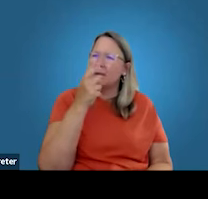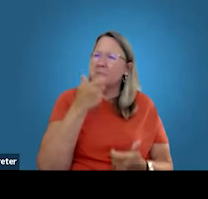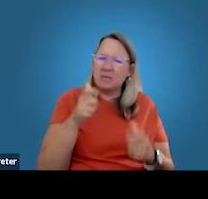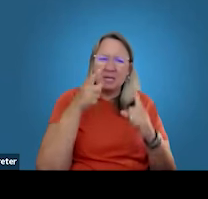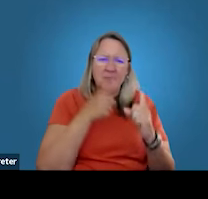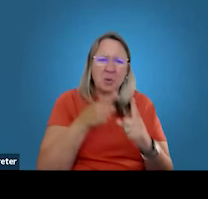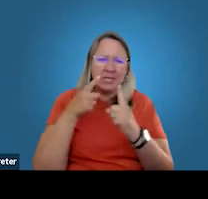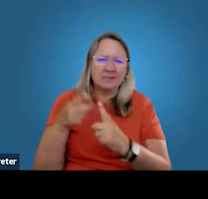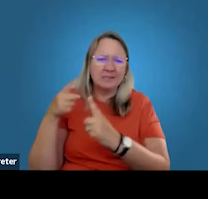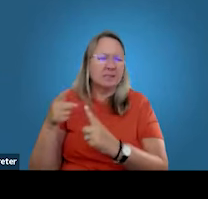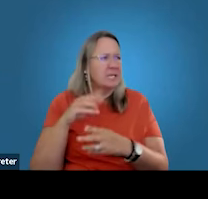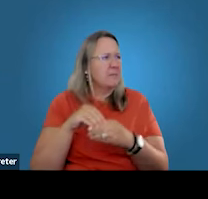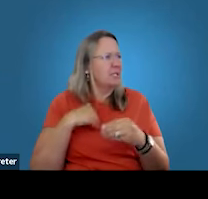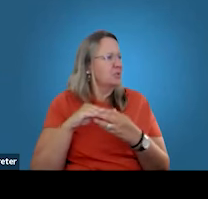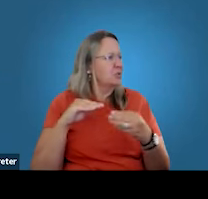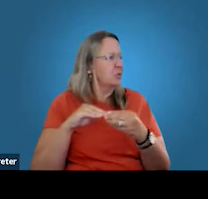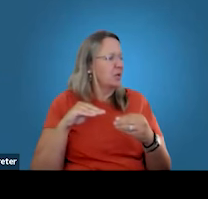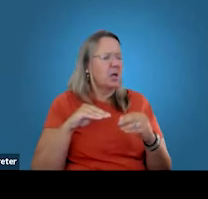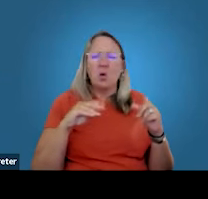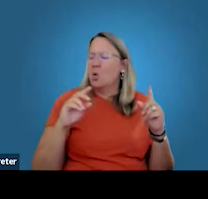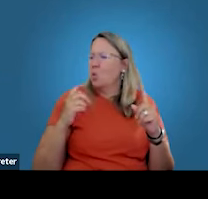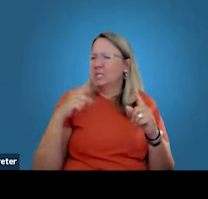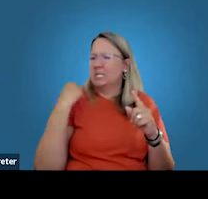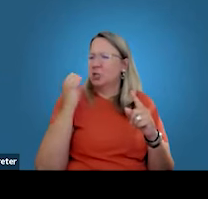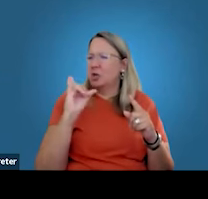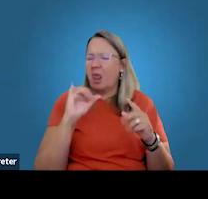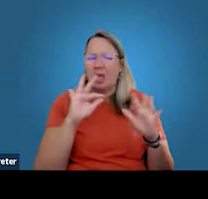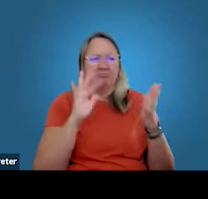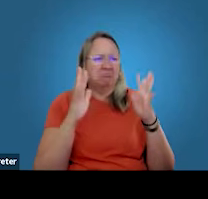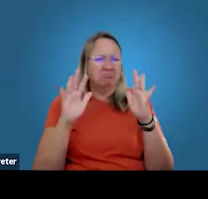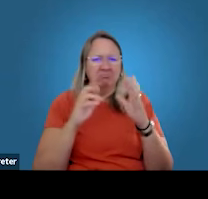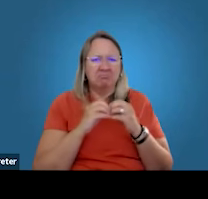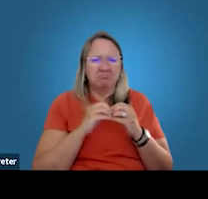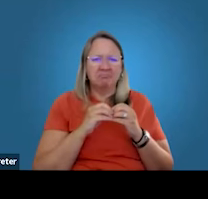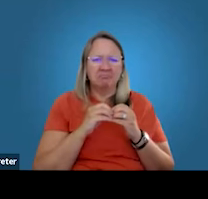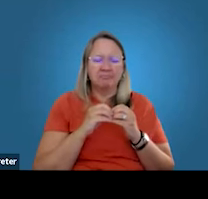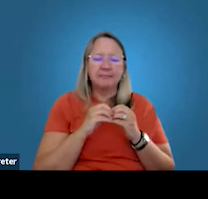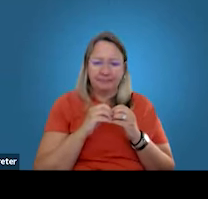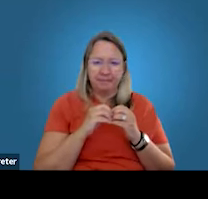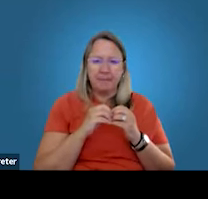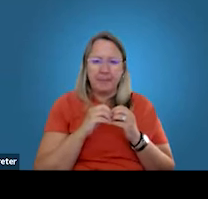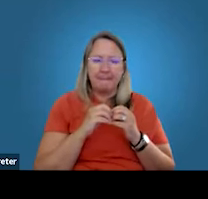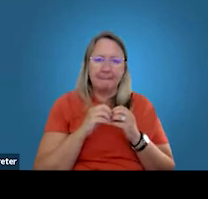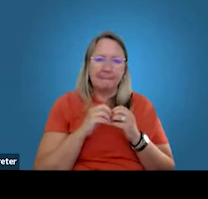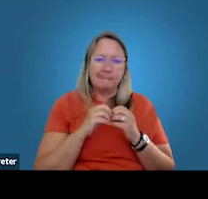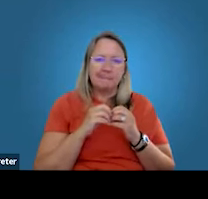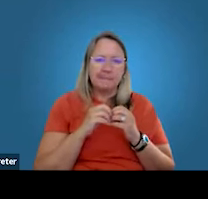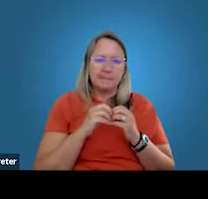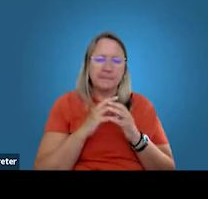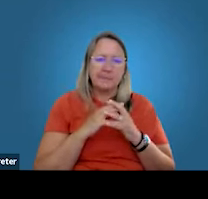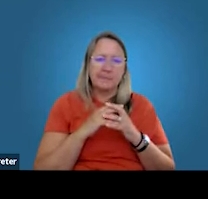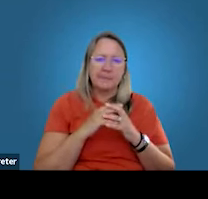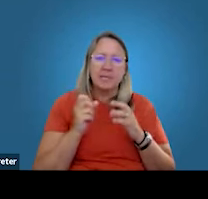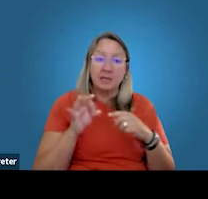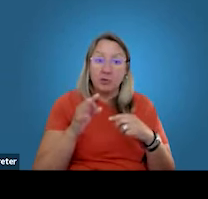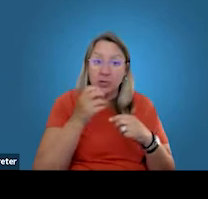that I want to make in my story? Where am I ending up? We can have a go in a minute just to see if anyone does want to voice what their 1 minute